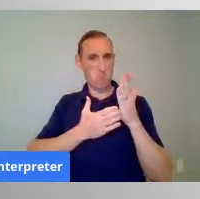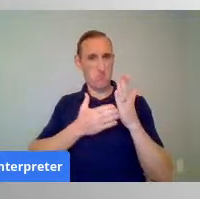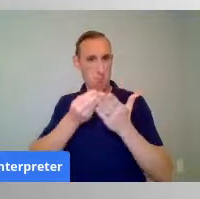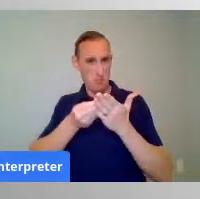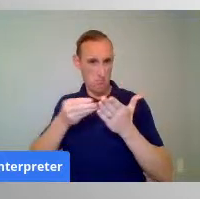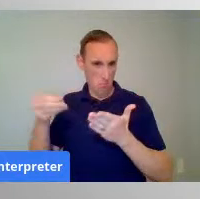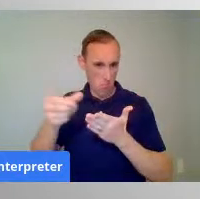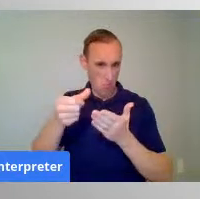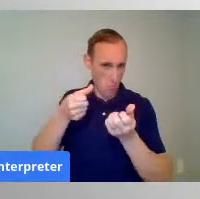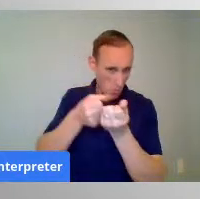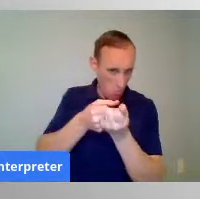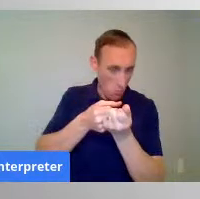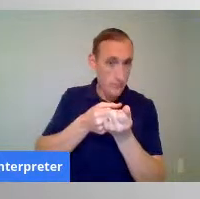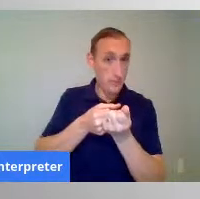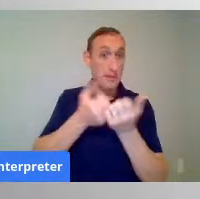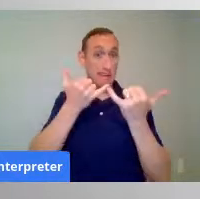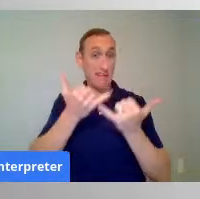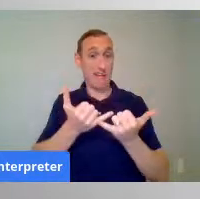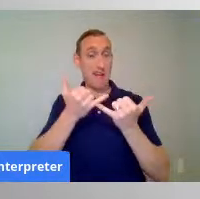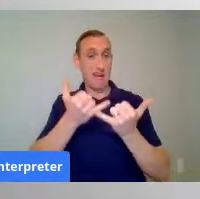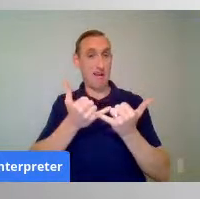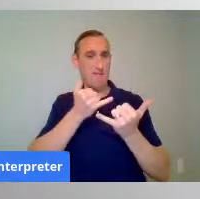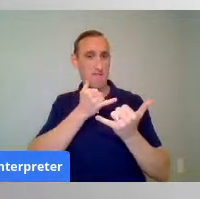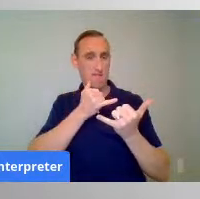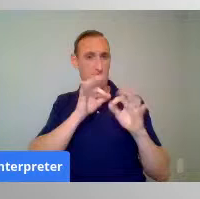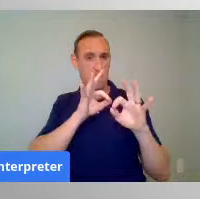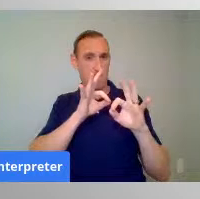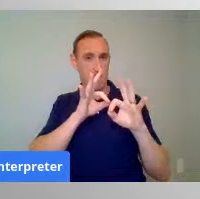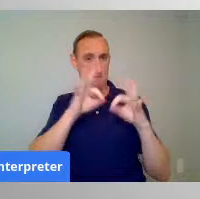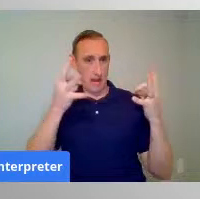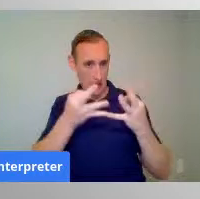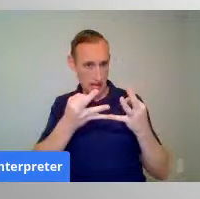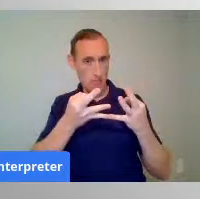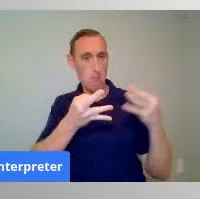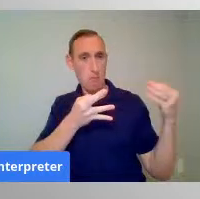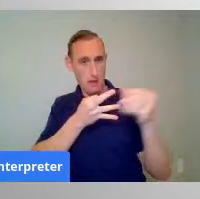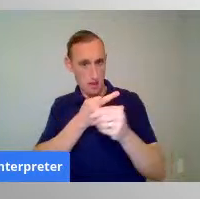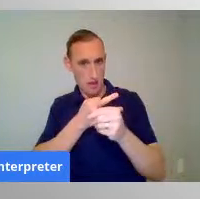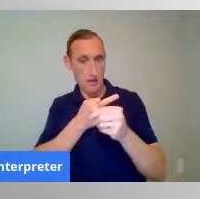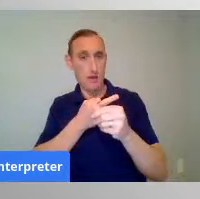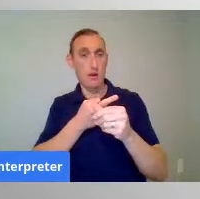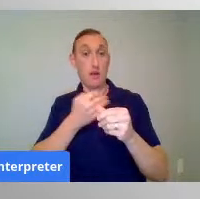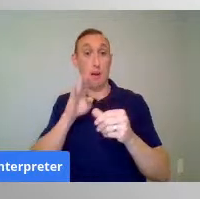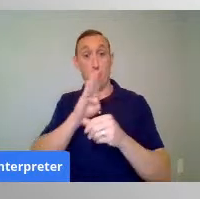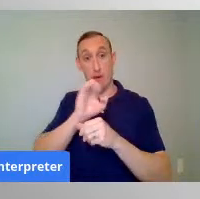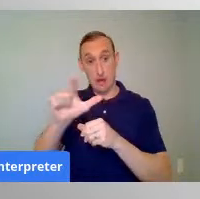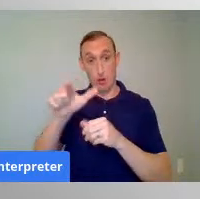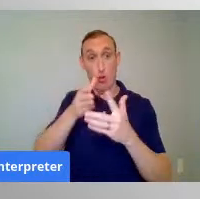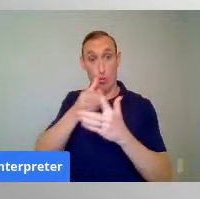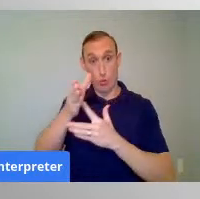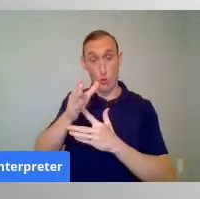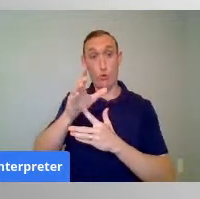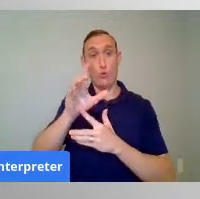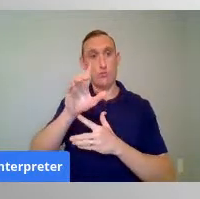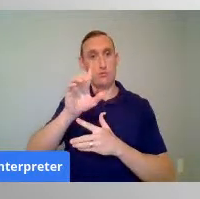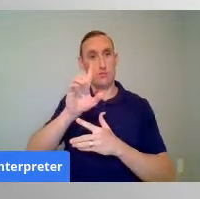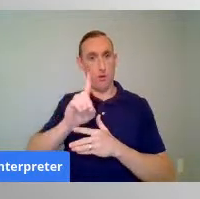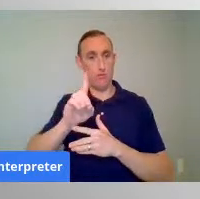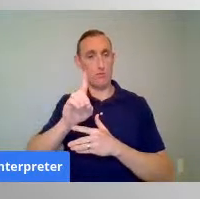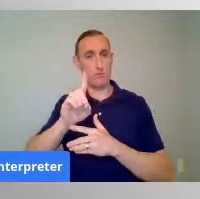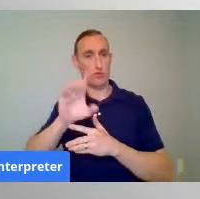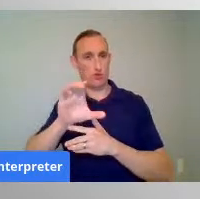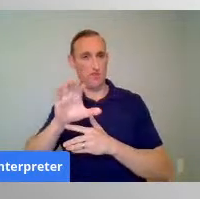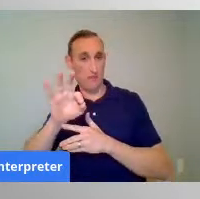bill that through the Department of Children's Family and Children's Services. And then I know at